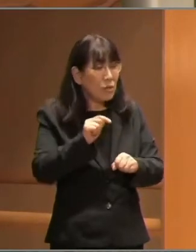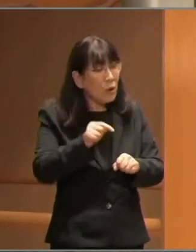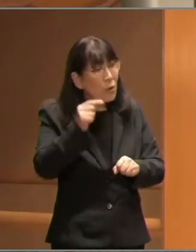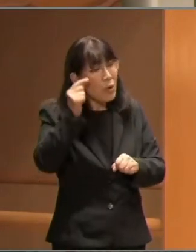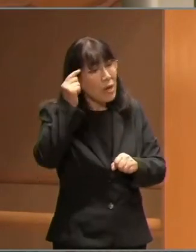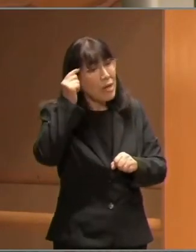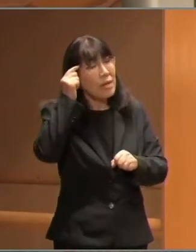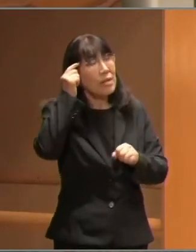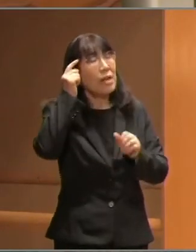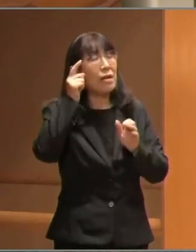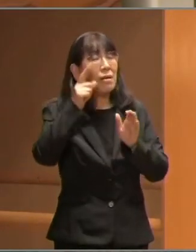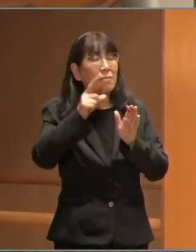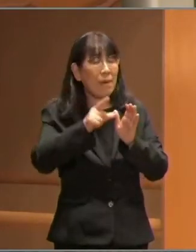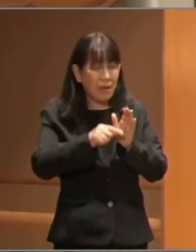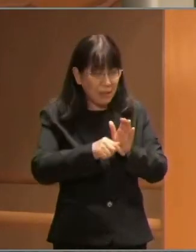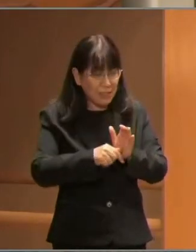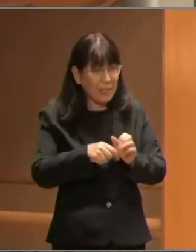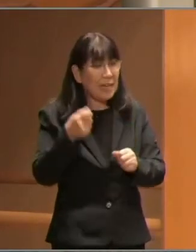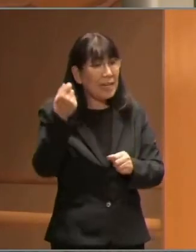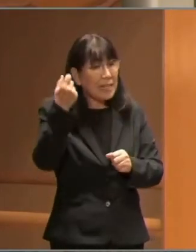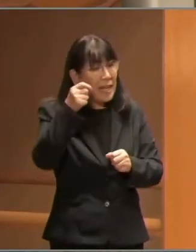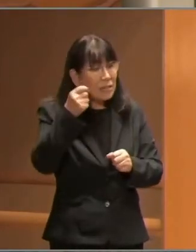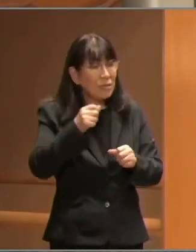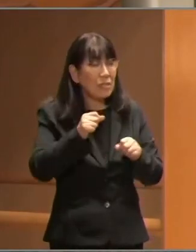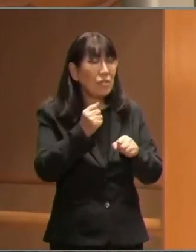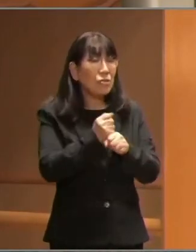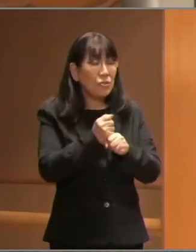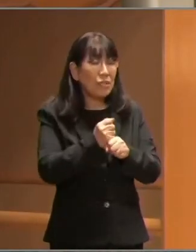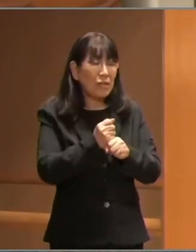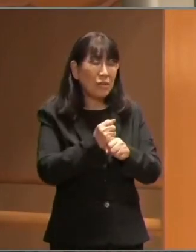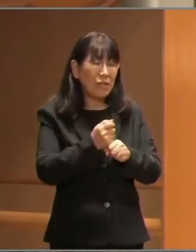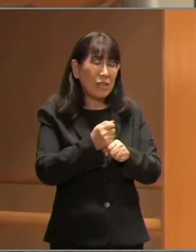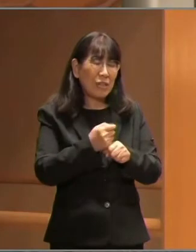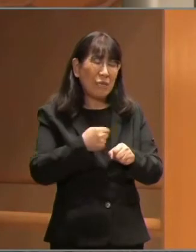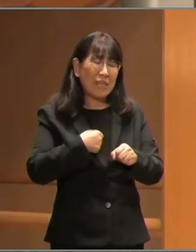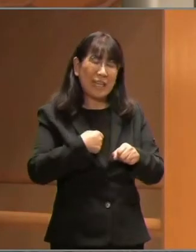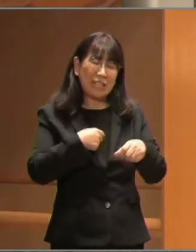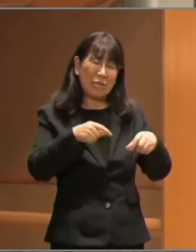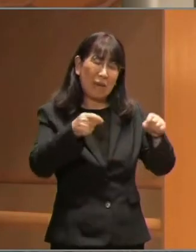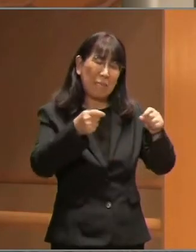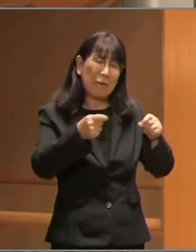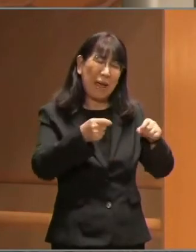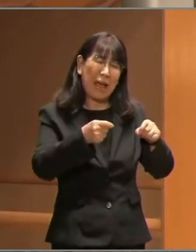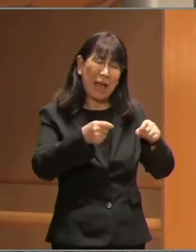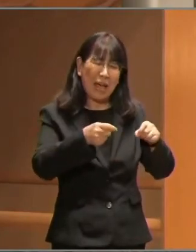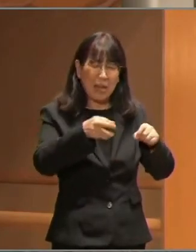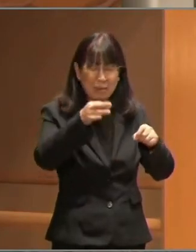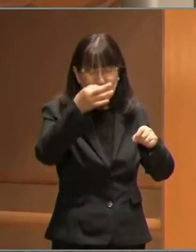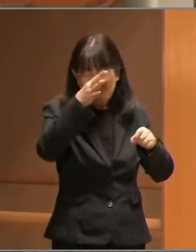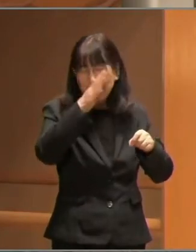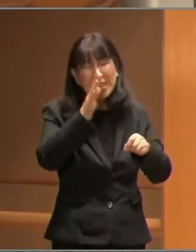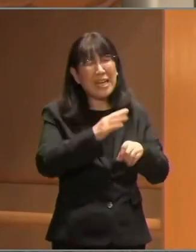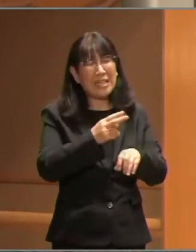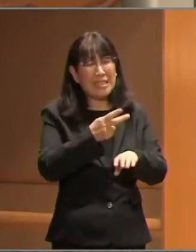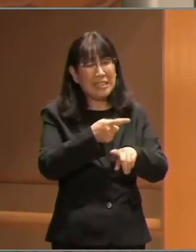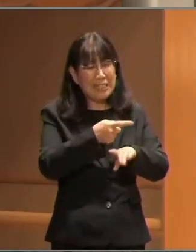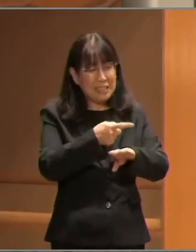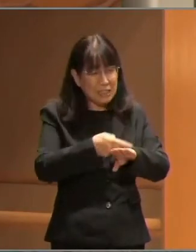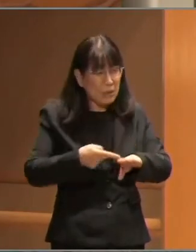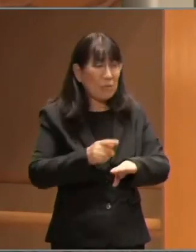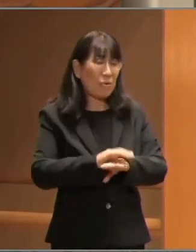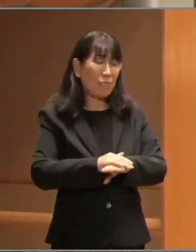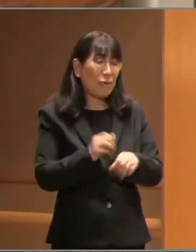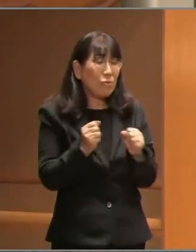term, and we will be rushed up. That means paper I make during the summer is not a